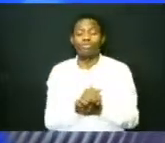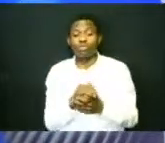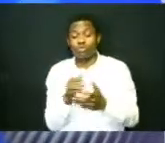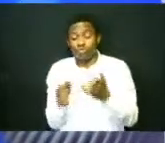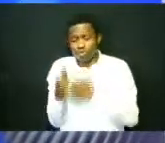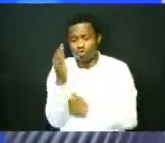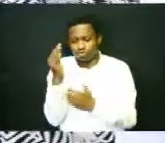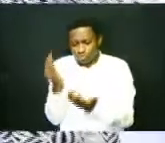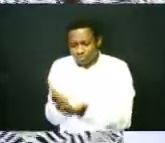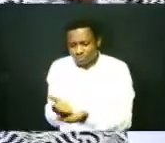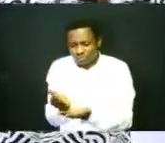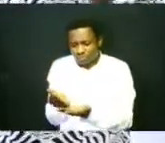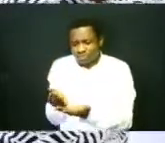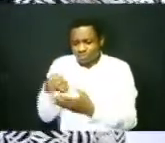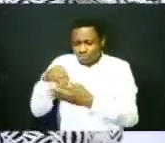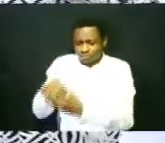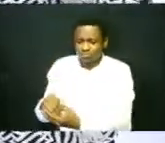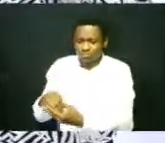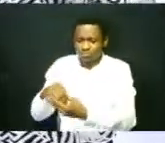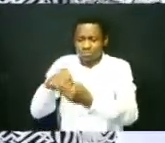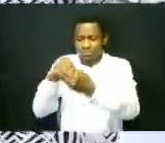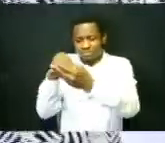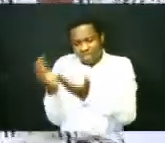through to your destiny.